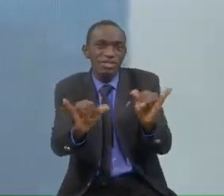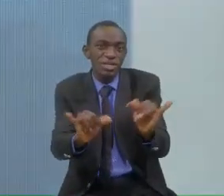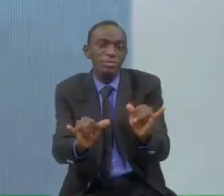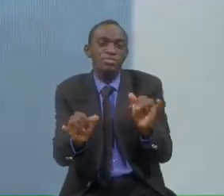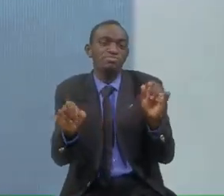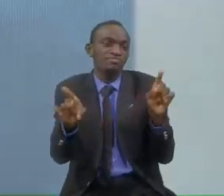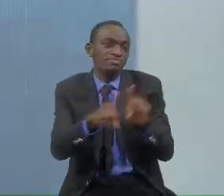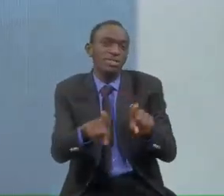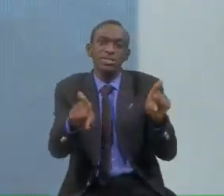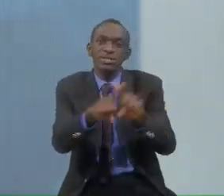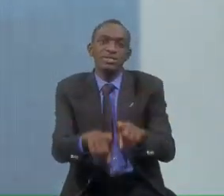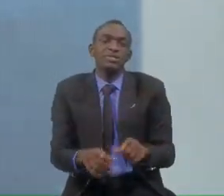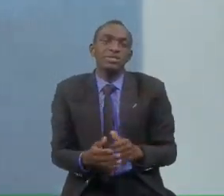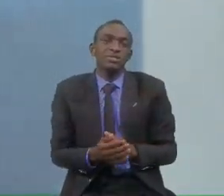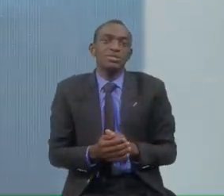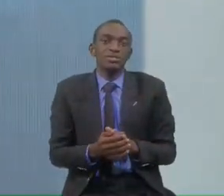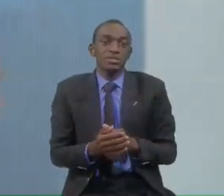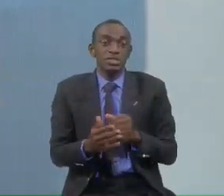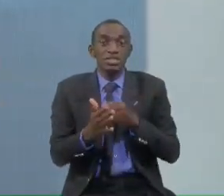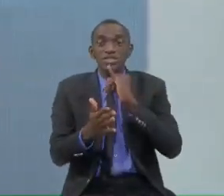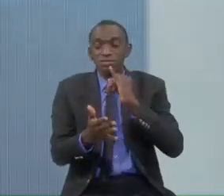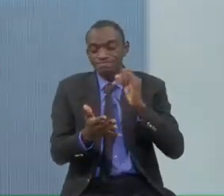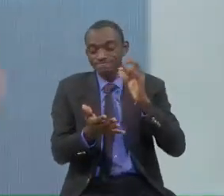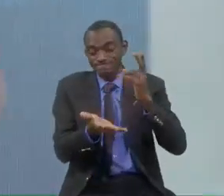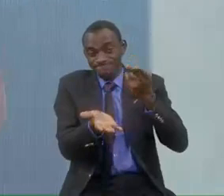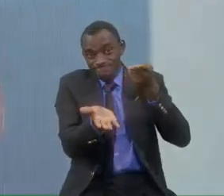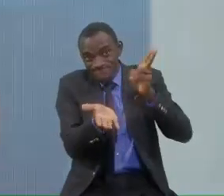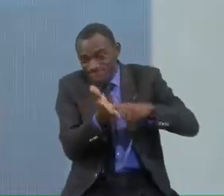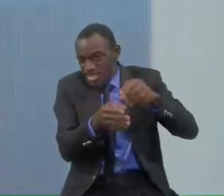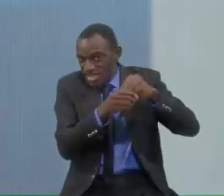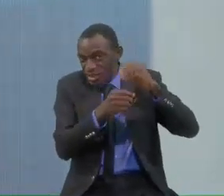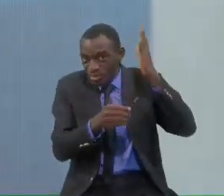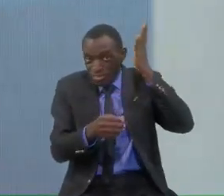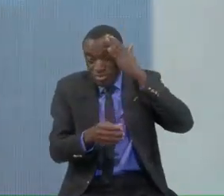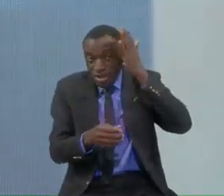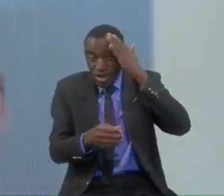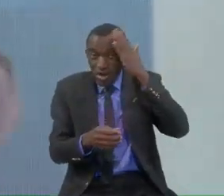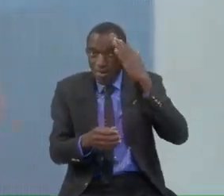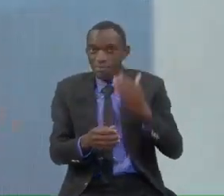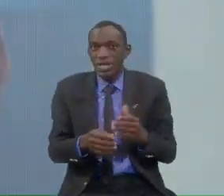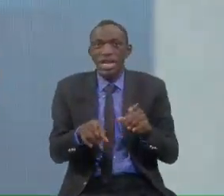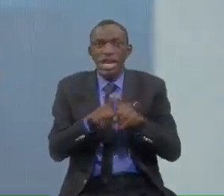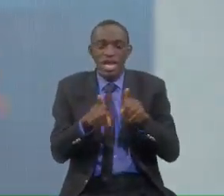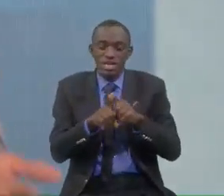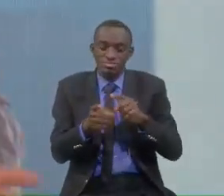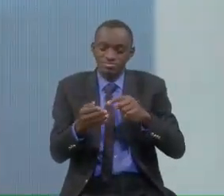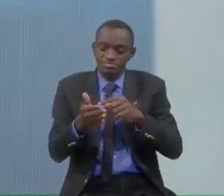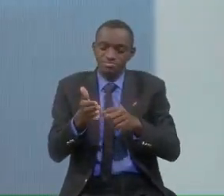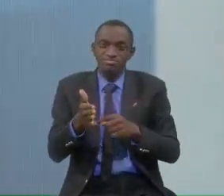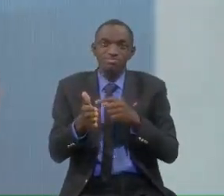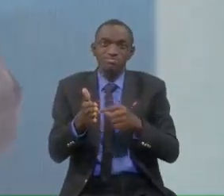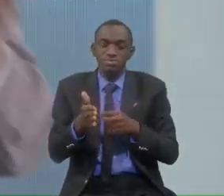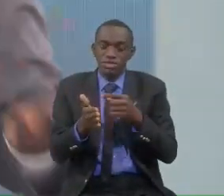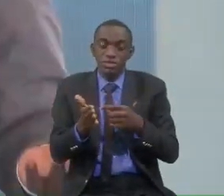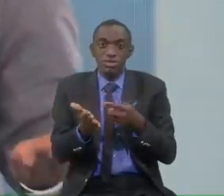exactly the same. It's registered like tape. in our mind and we roll out that